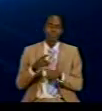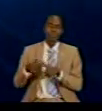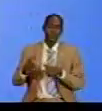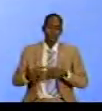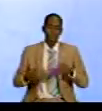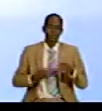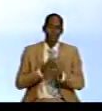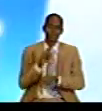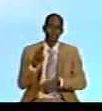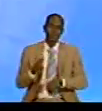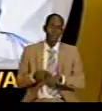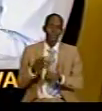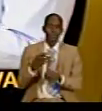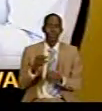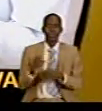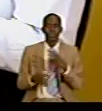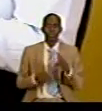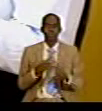Across the world.